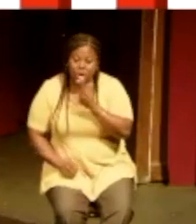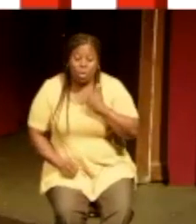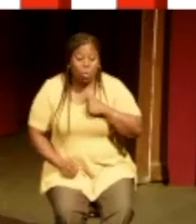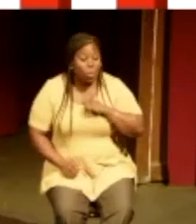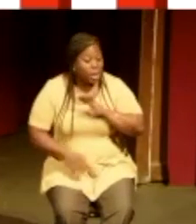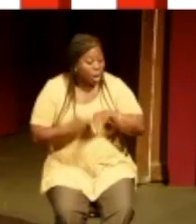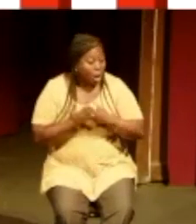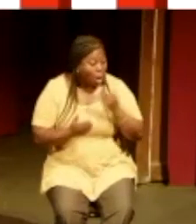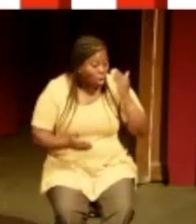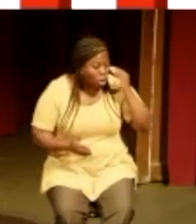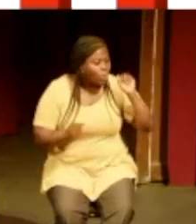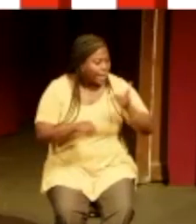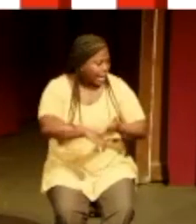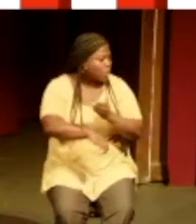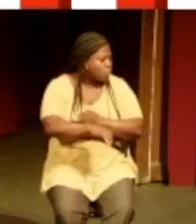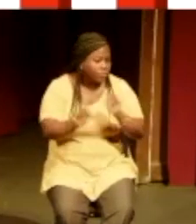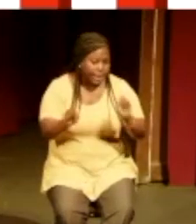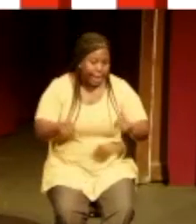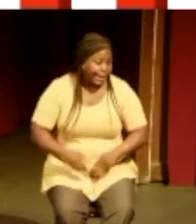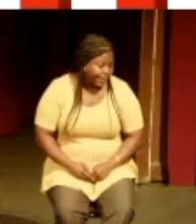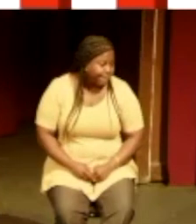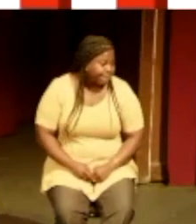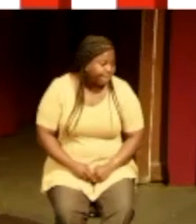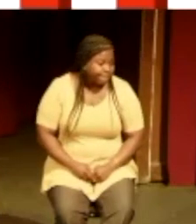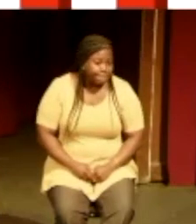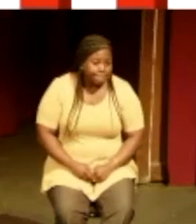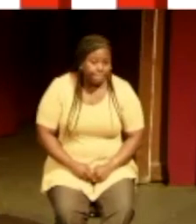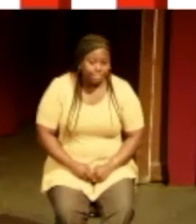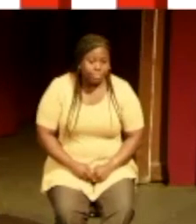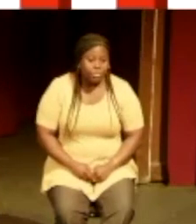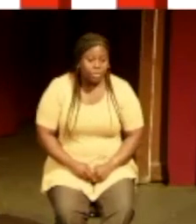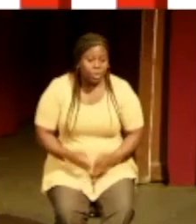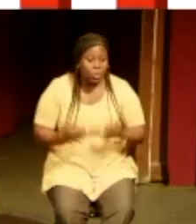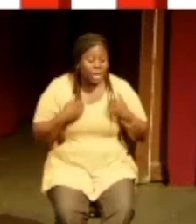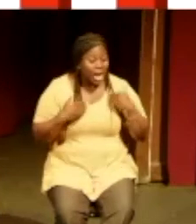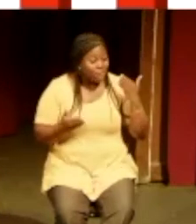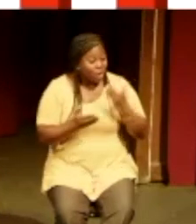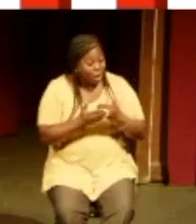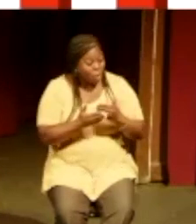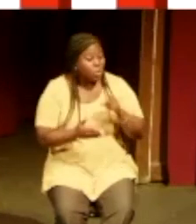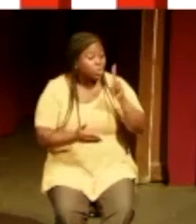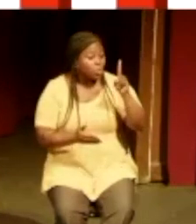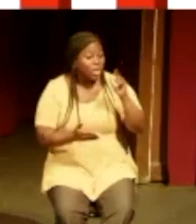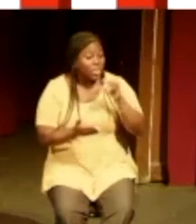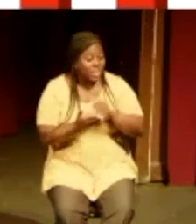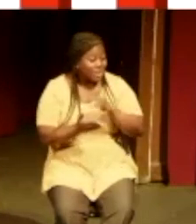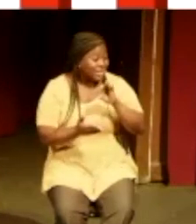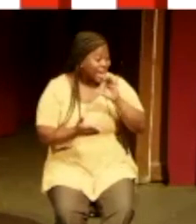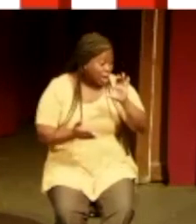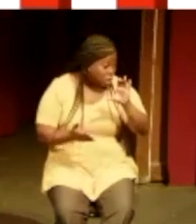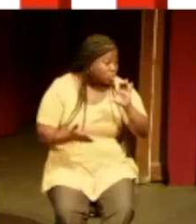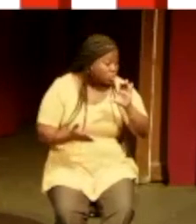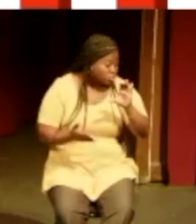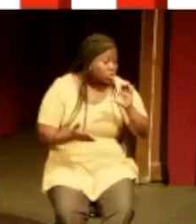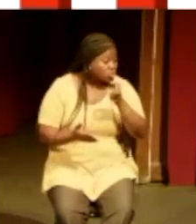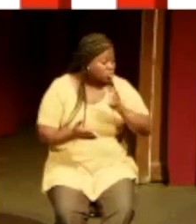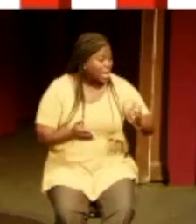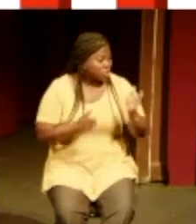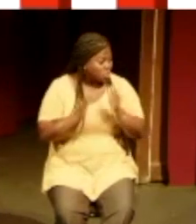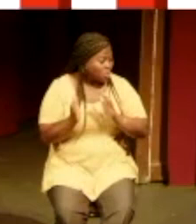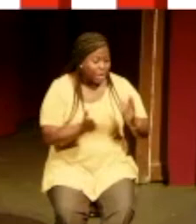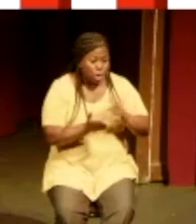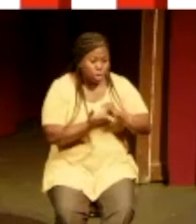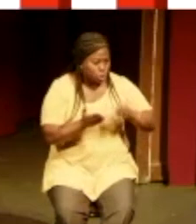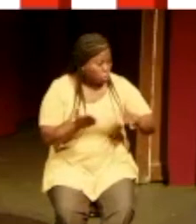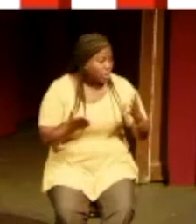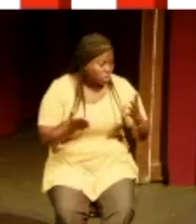know we can do more, especially when we know we have close to 1,900 transfer-prepared students at any one time. So I think it's